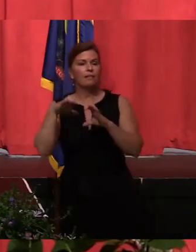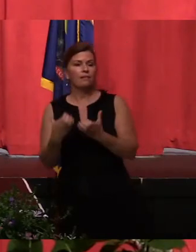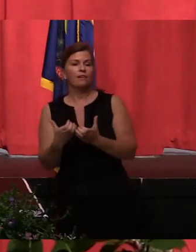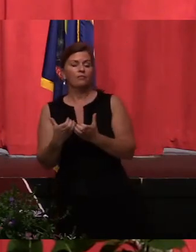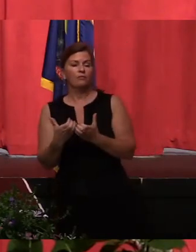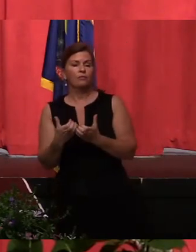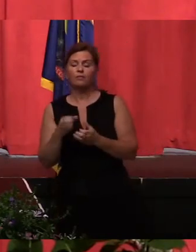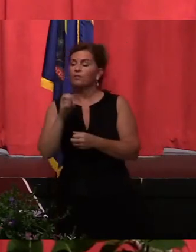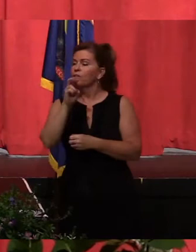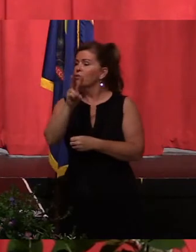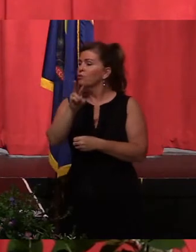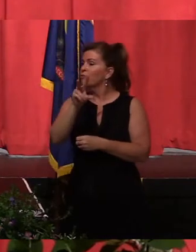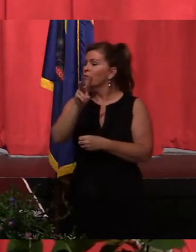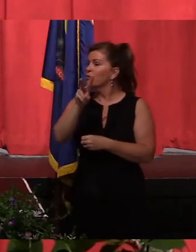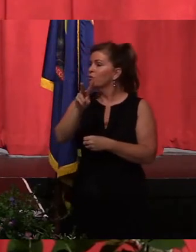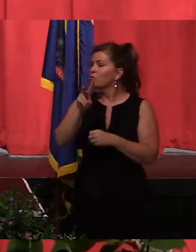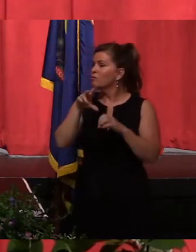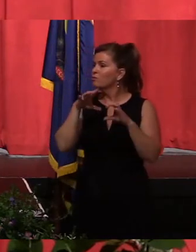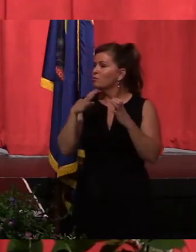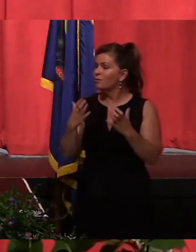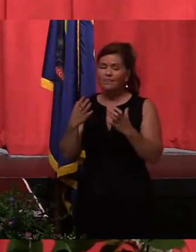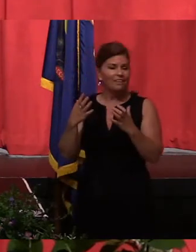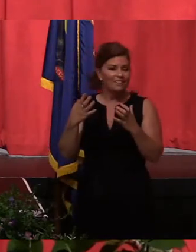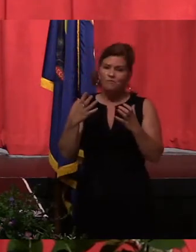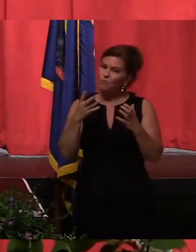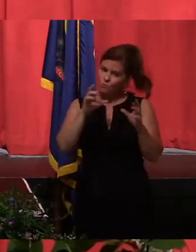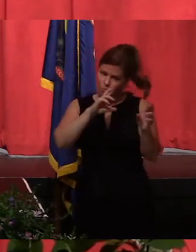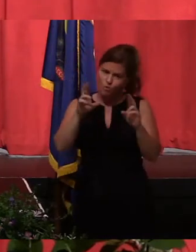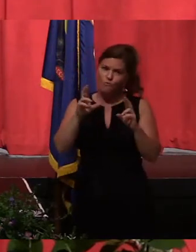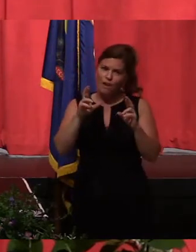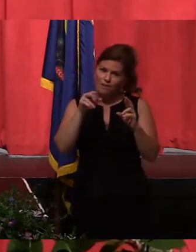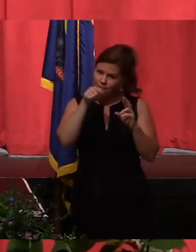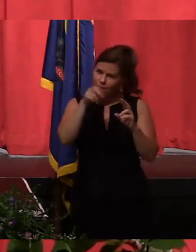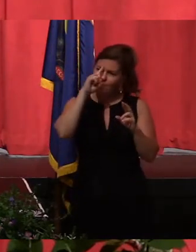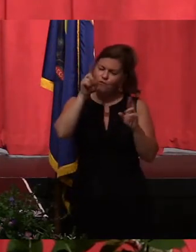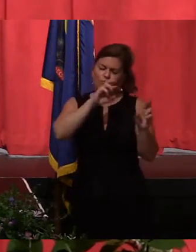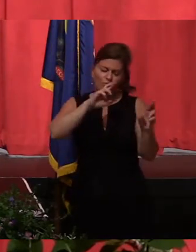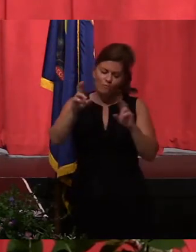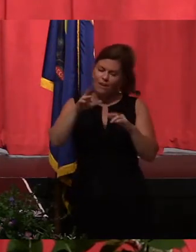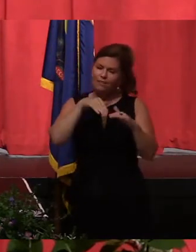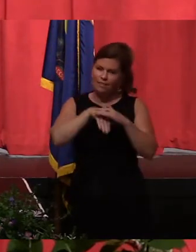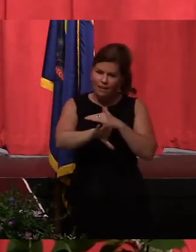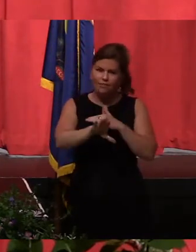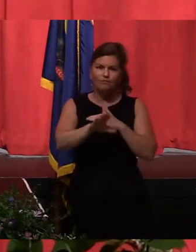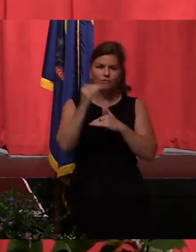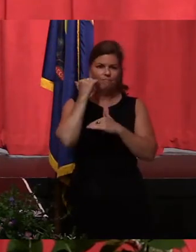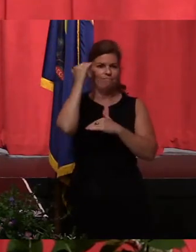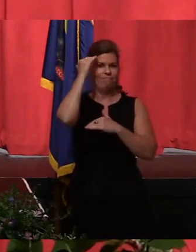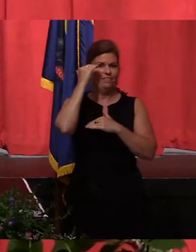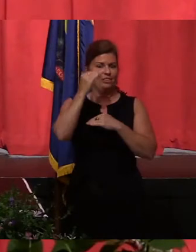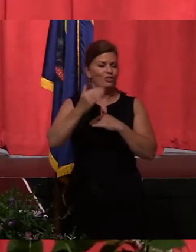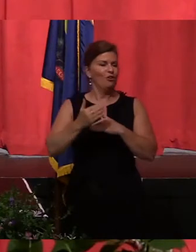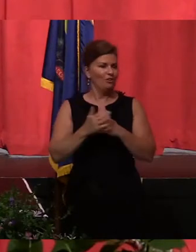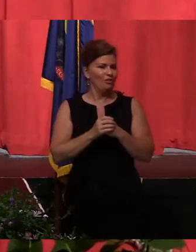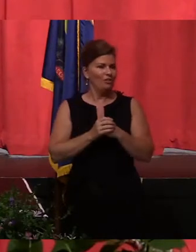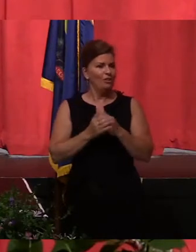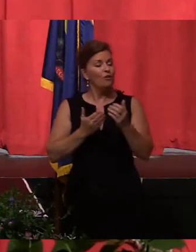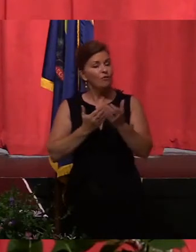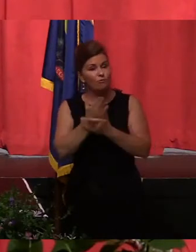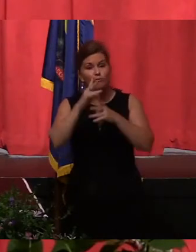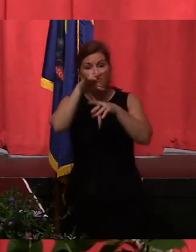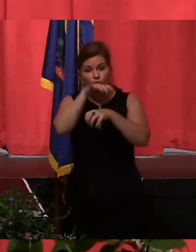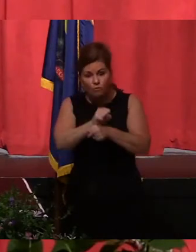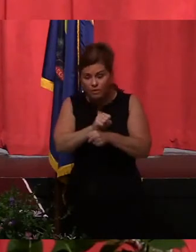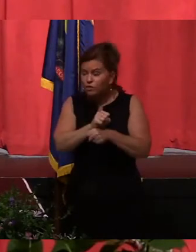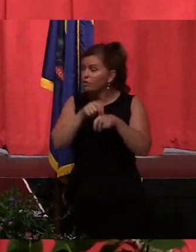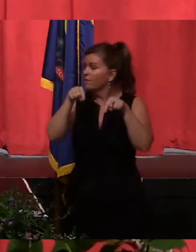greater Central Vermont community has prepared you well for your next challenge. As you enter adulthood through the tradition of this